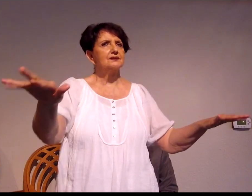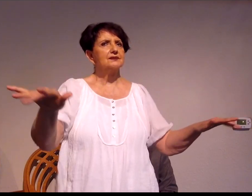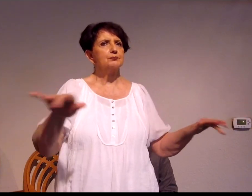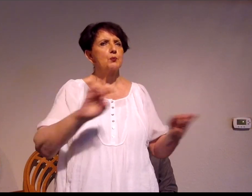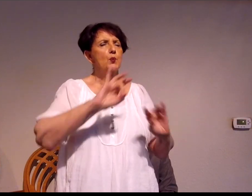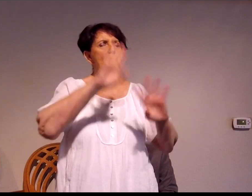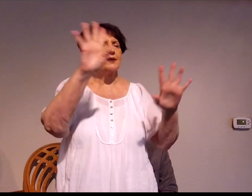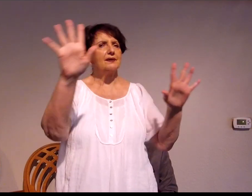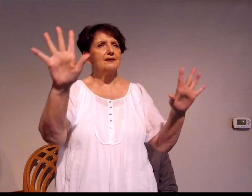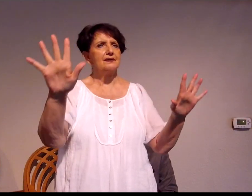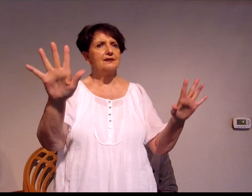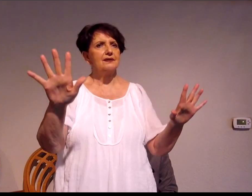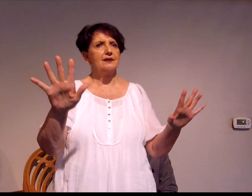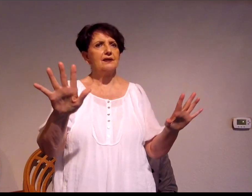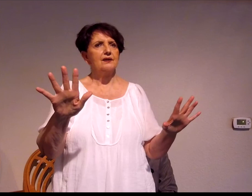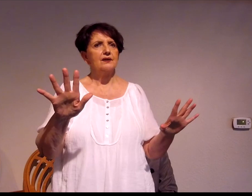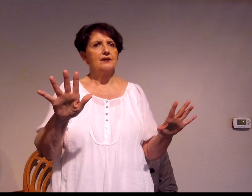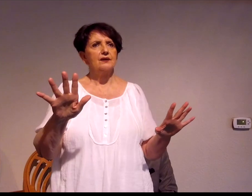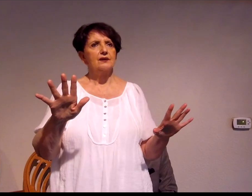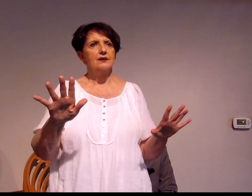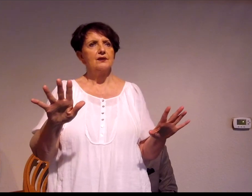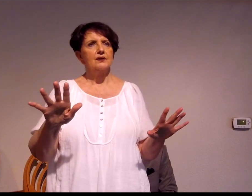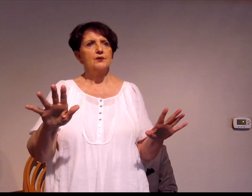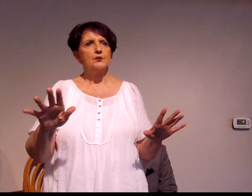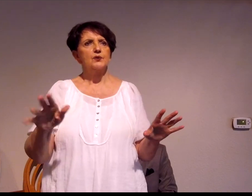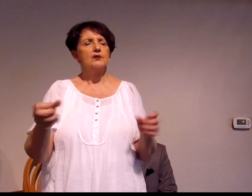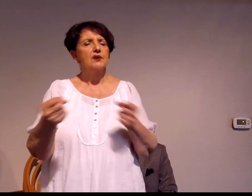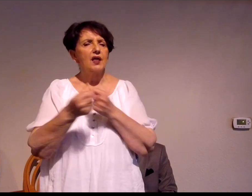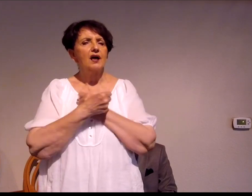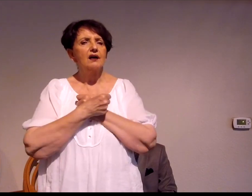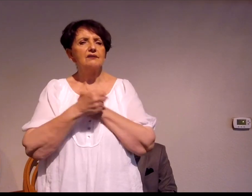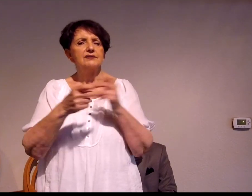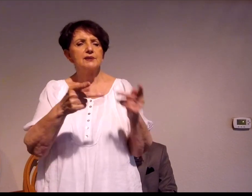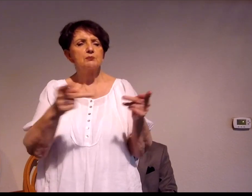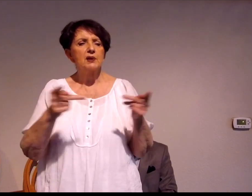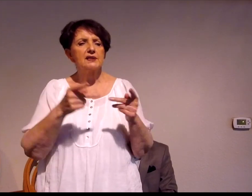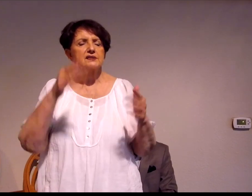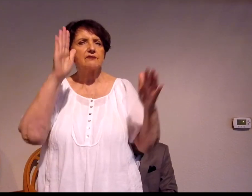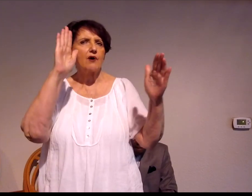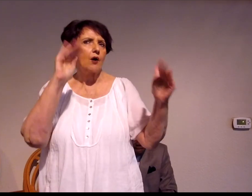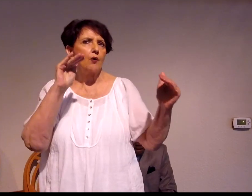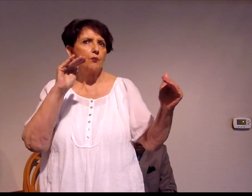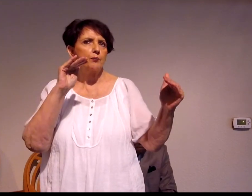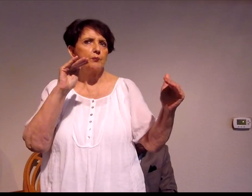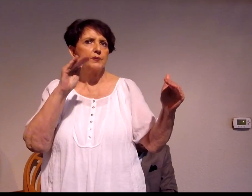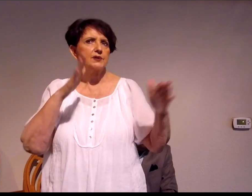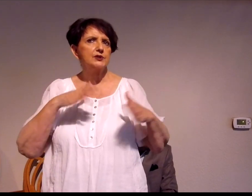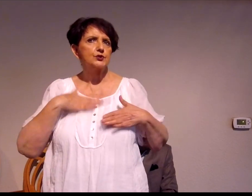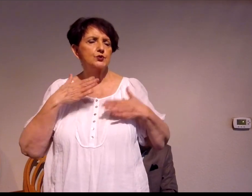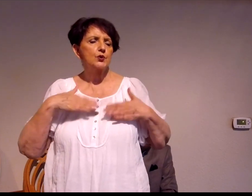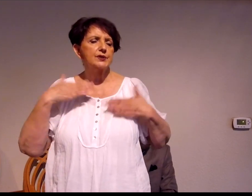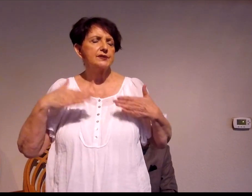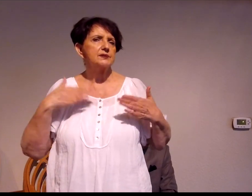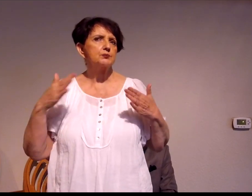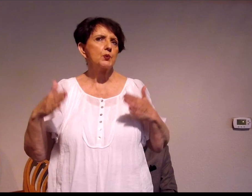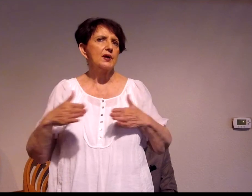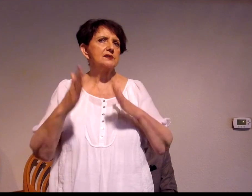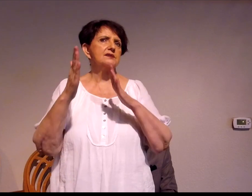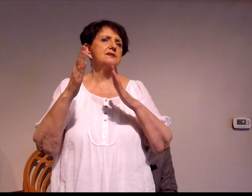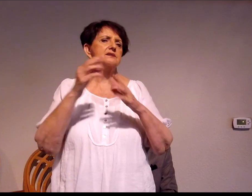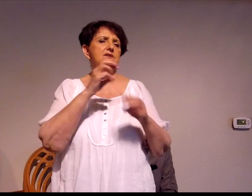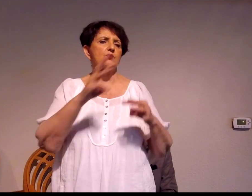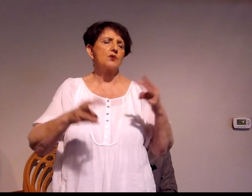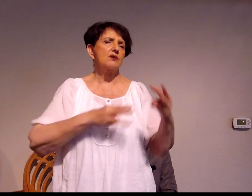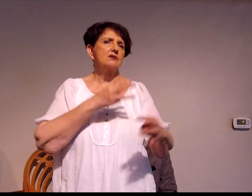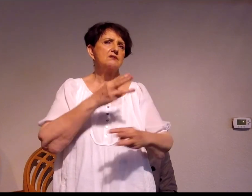That we are a beacon of love and a place of hope and a joyous presence in the world.